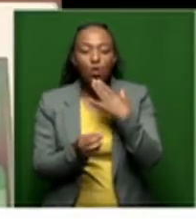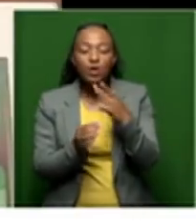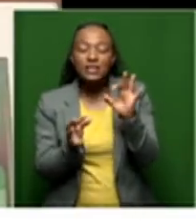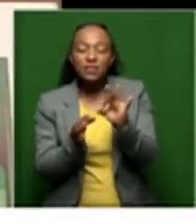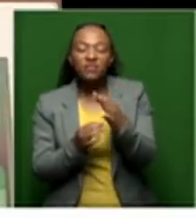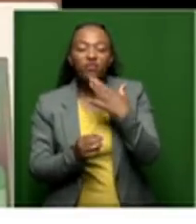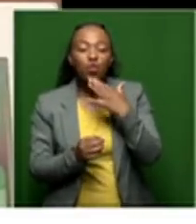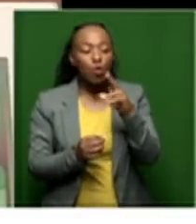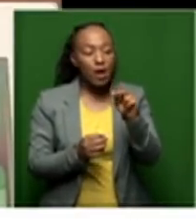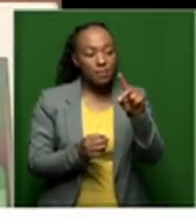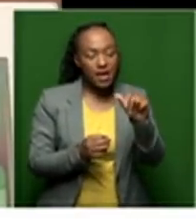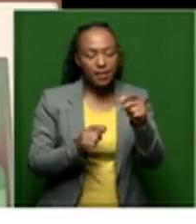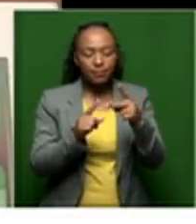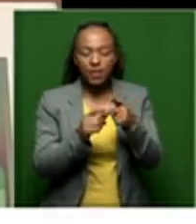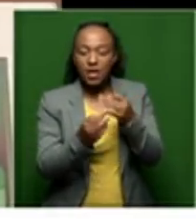that makes sure that the